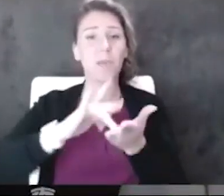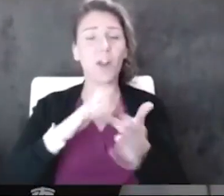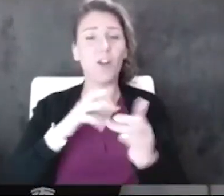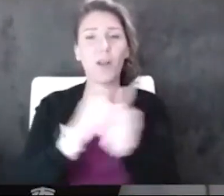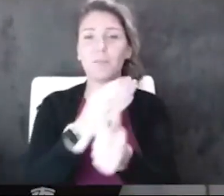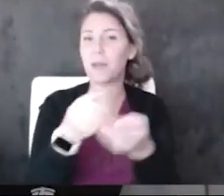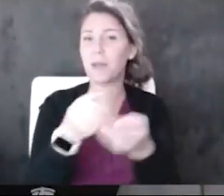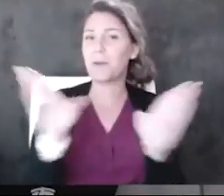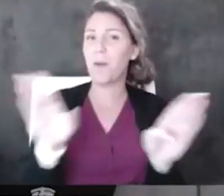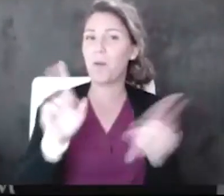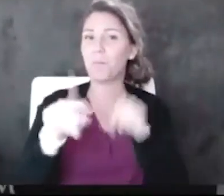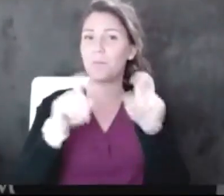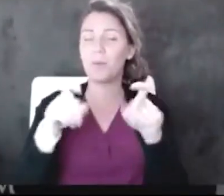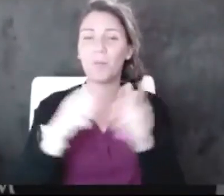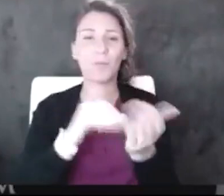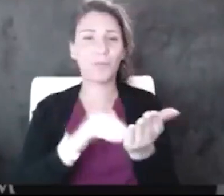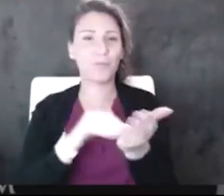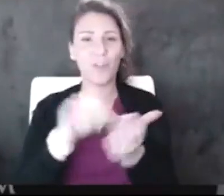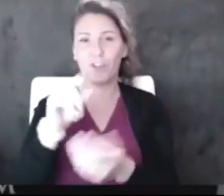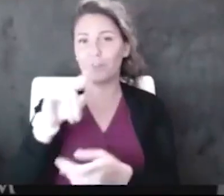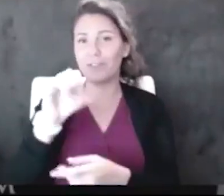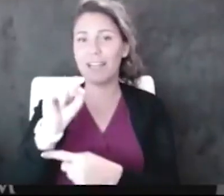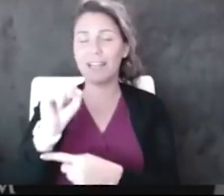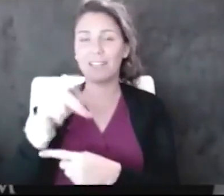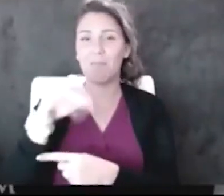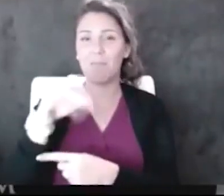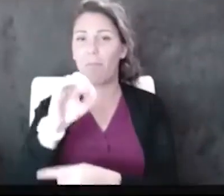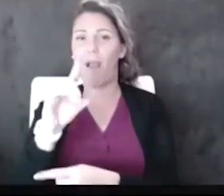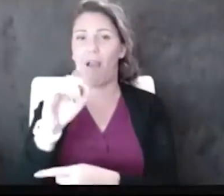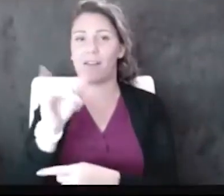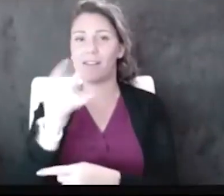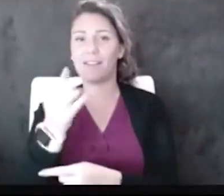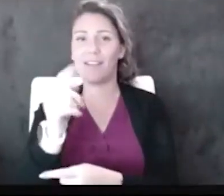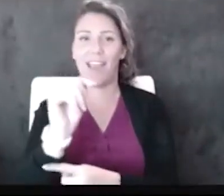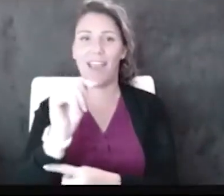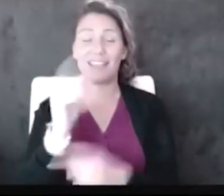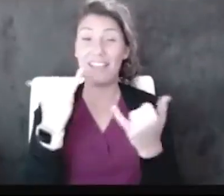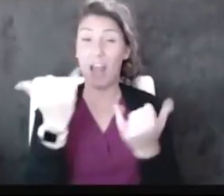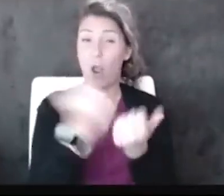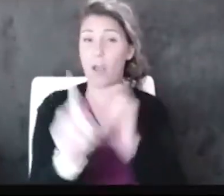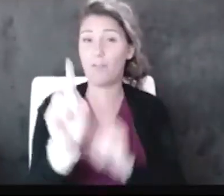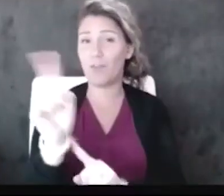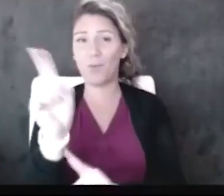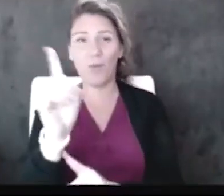with Dr. Stites podcasts. Now everywhere podcasts are available.